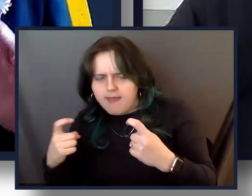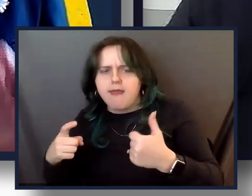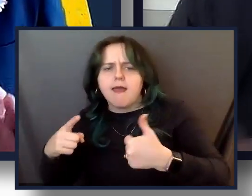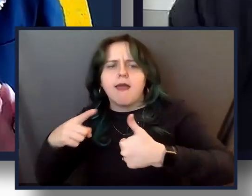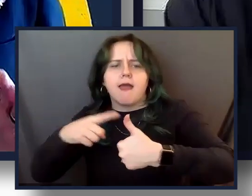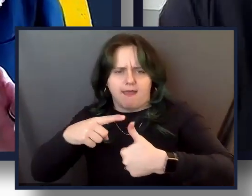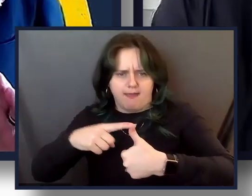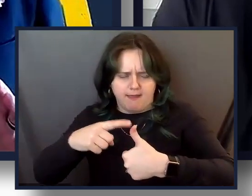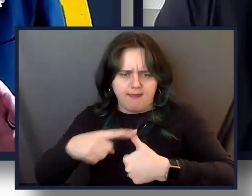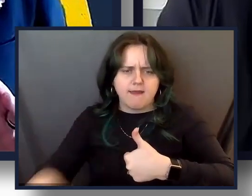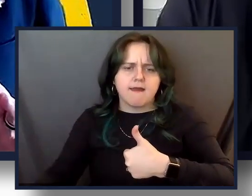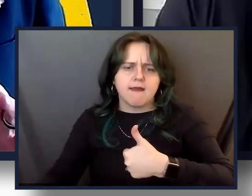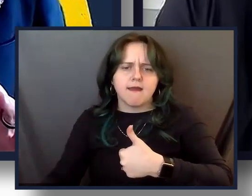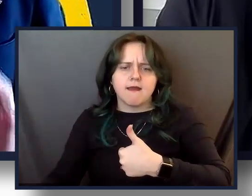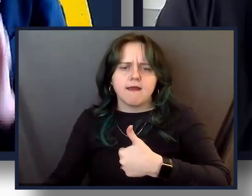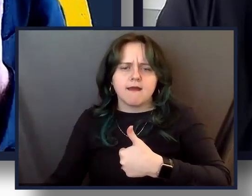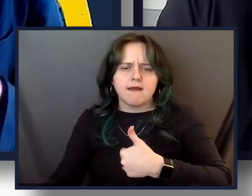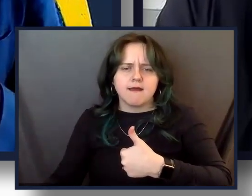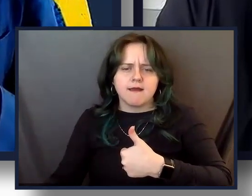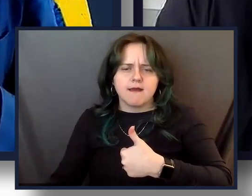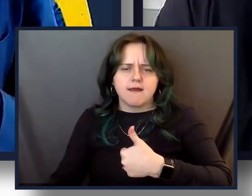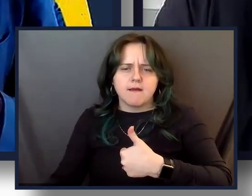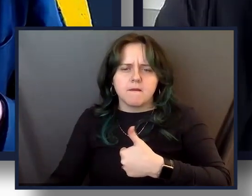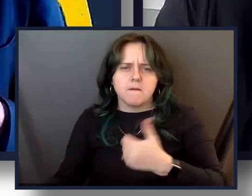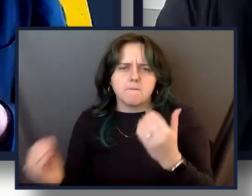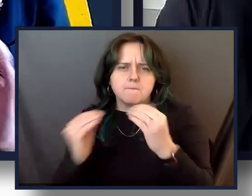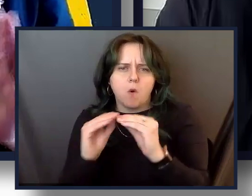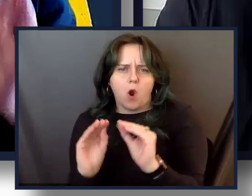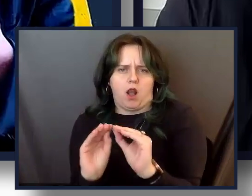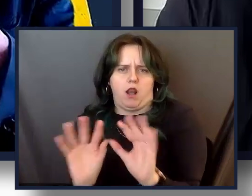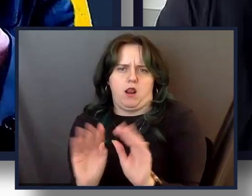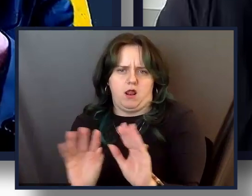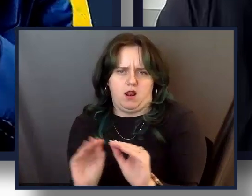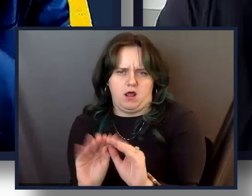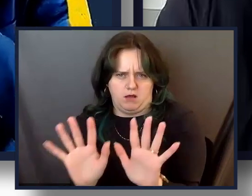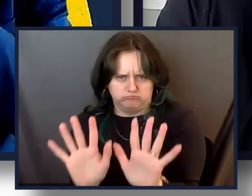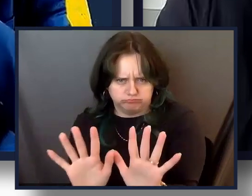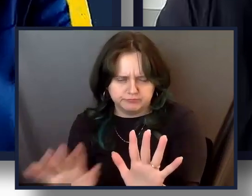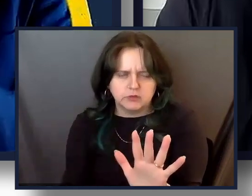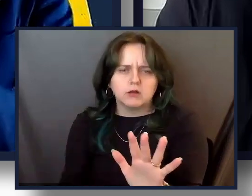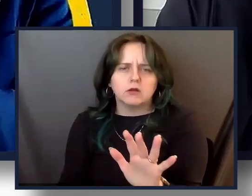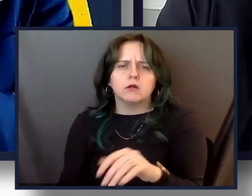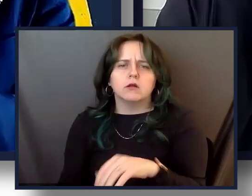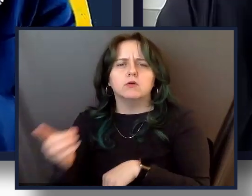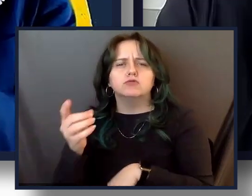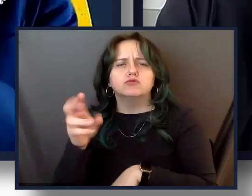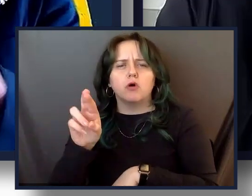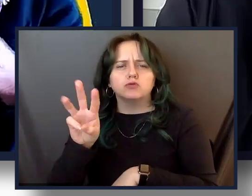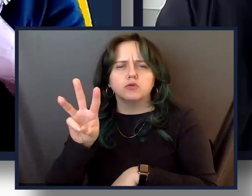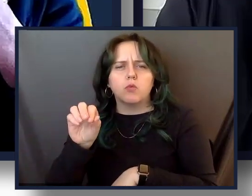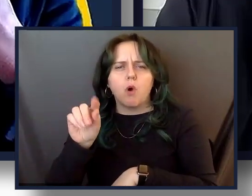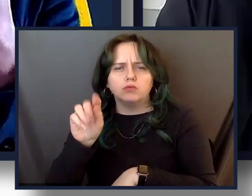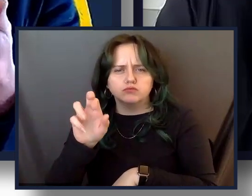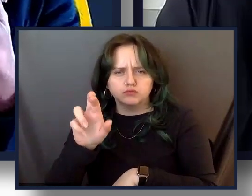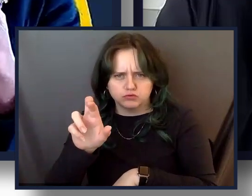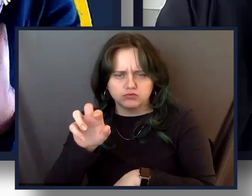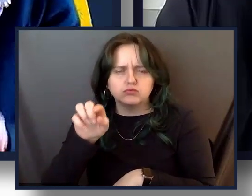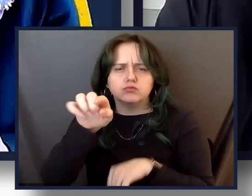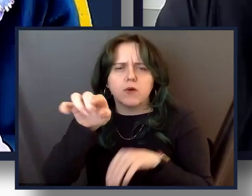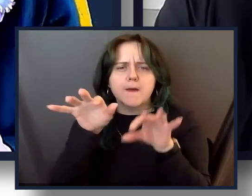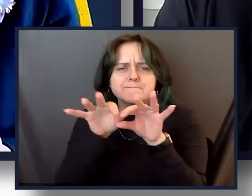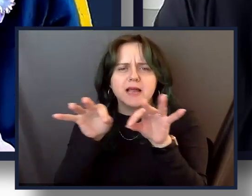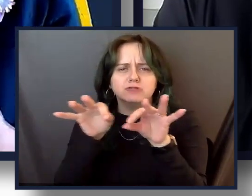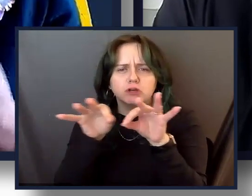somewhat of a clarifying question, so I'm going to ask that one first. Dr. Walter, early in your talk, when you were explaining